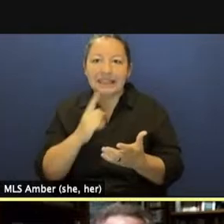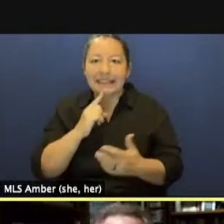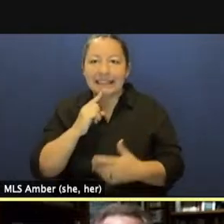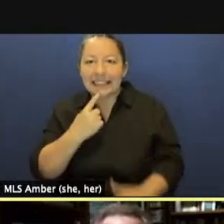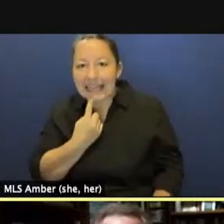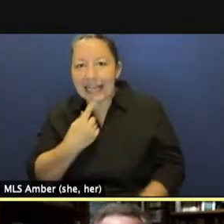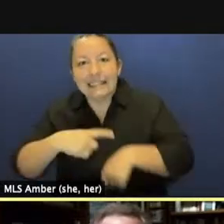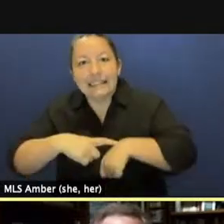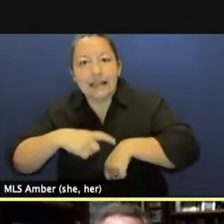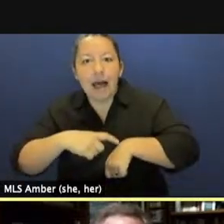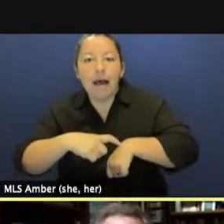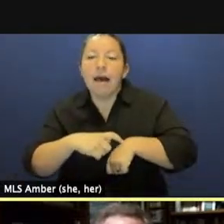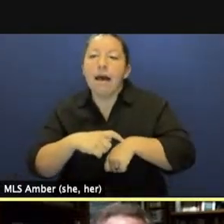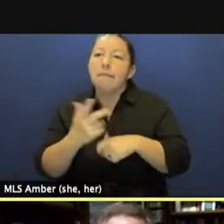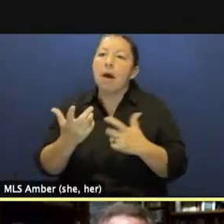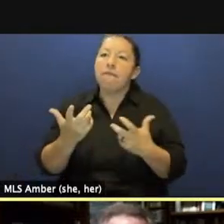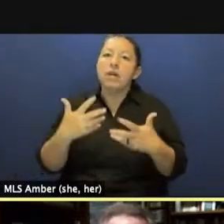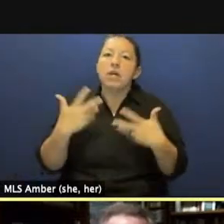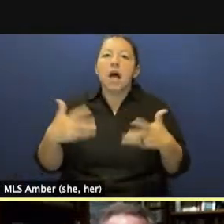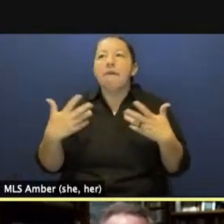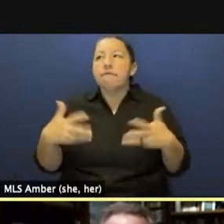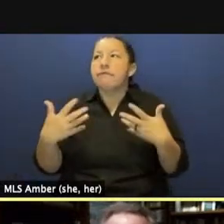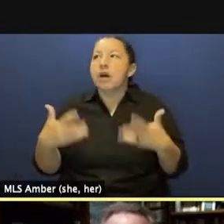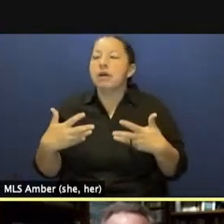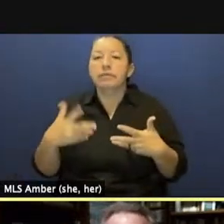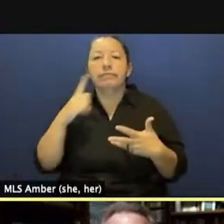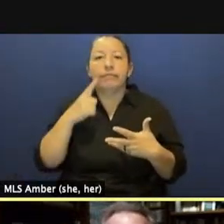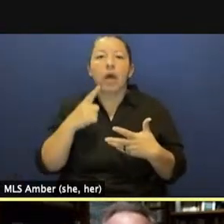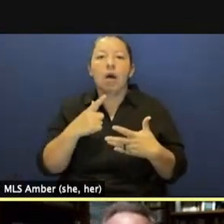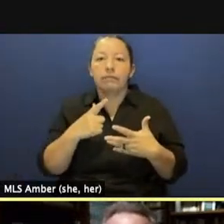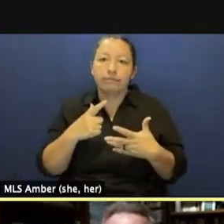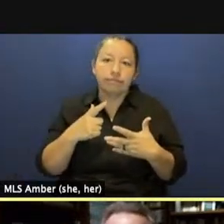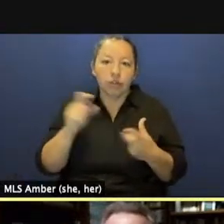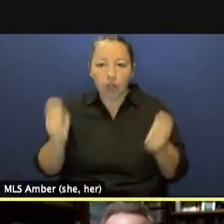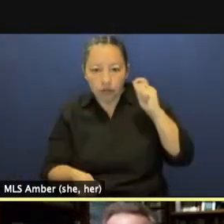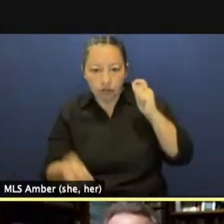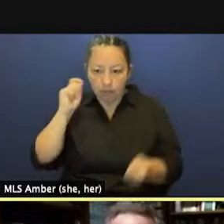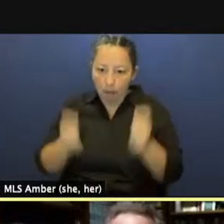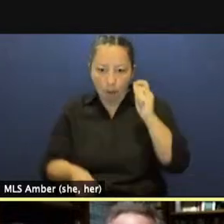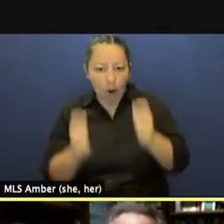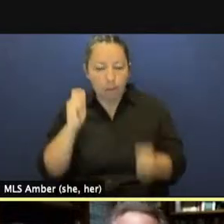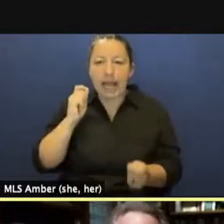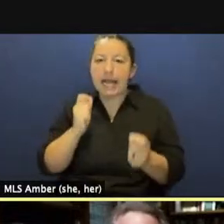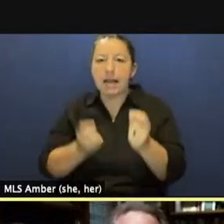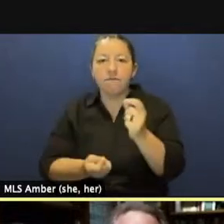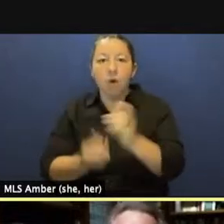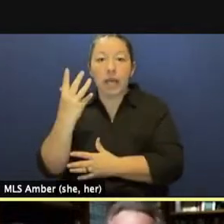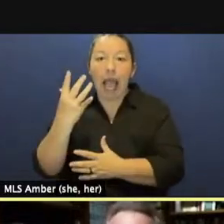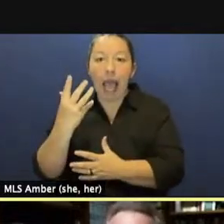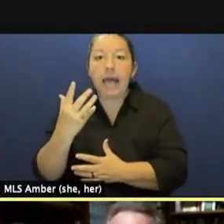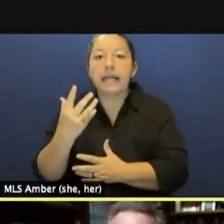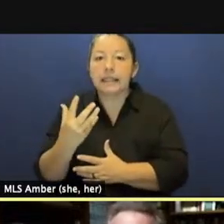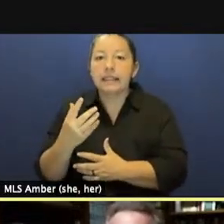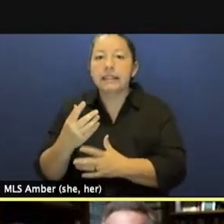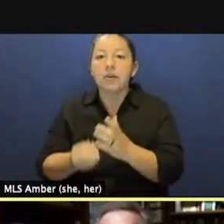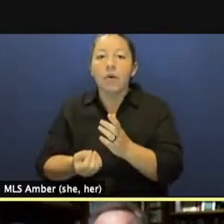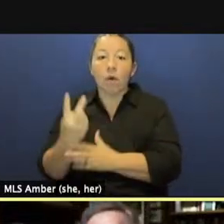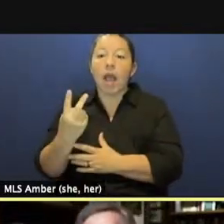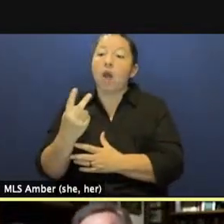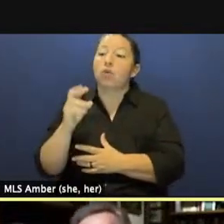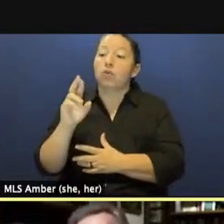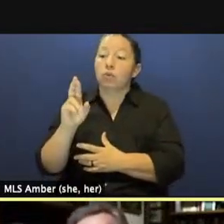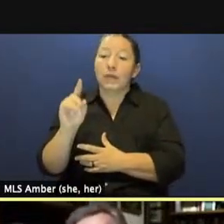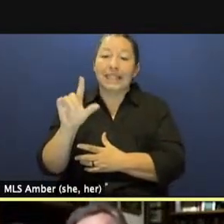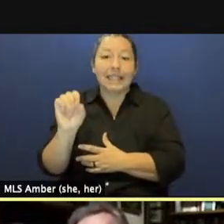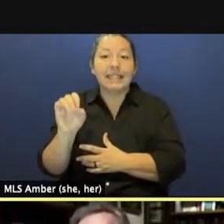period of bombardment and then volcanic release of gases